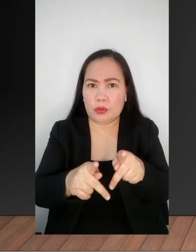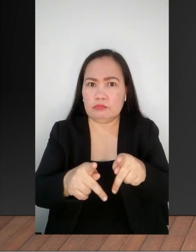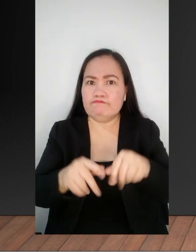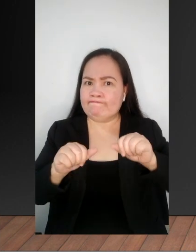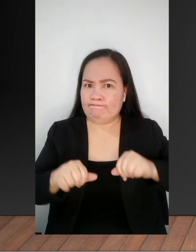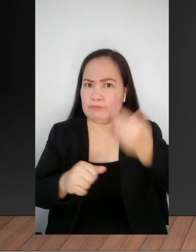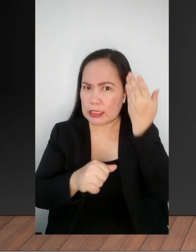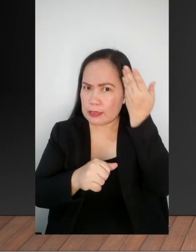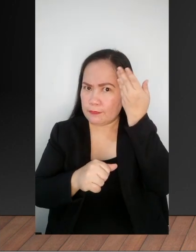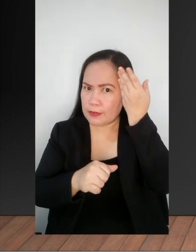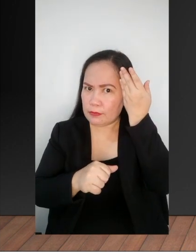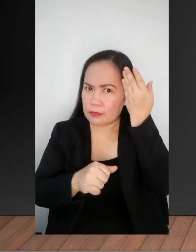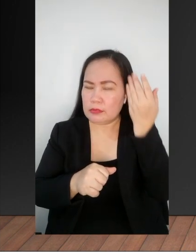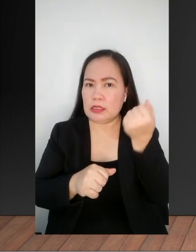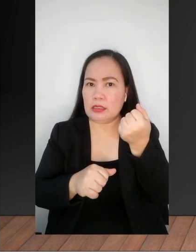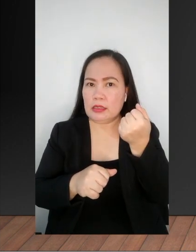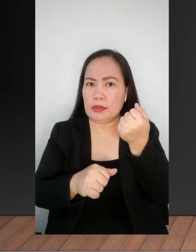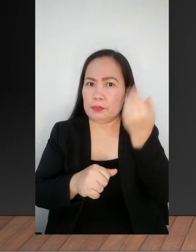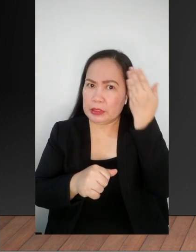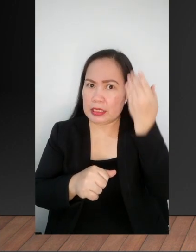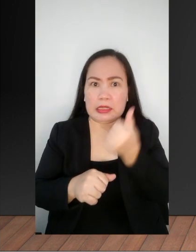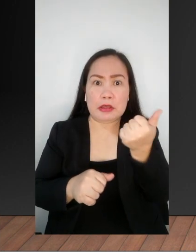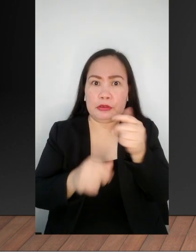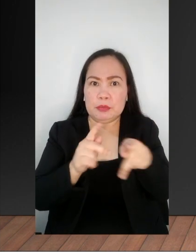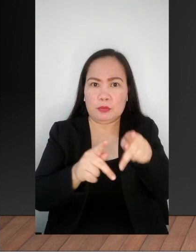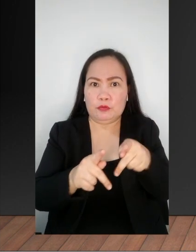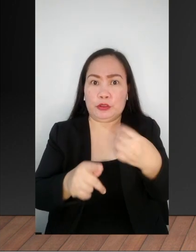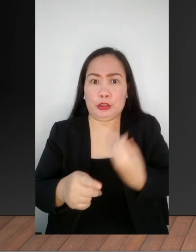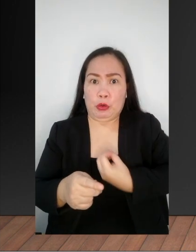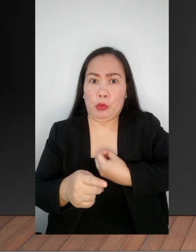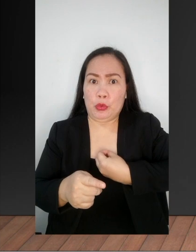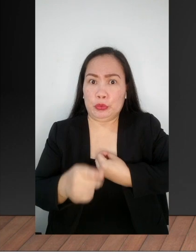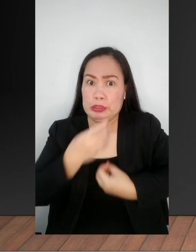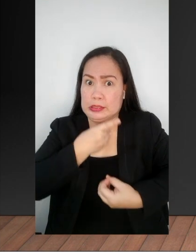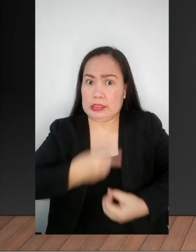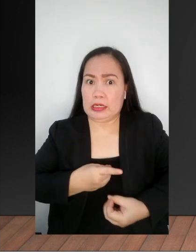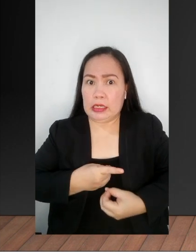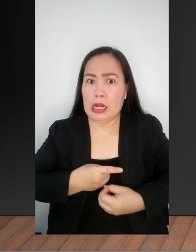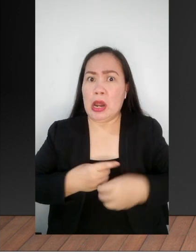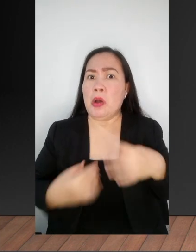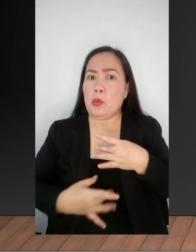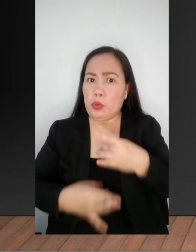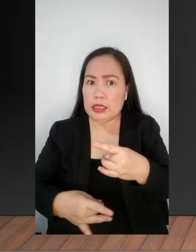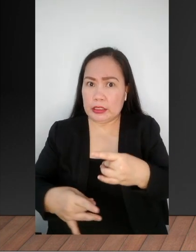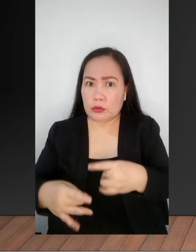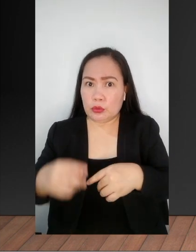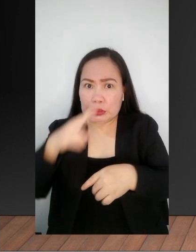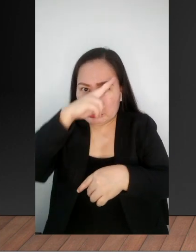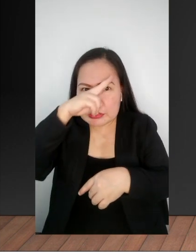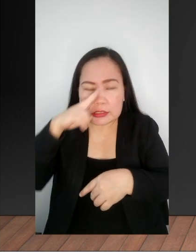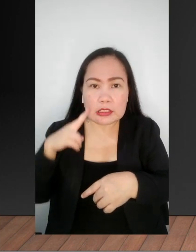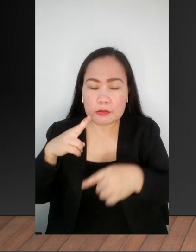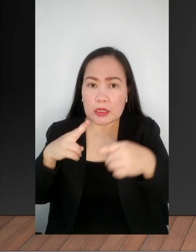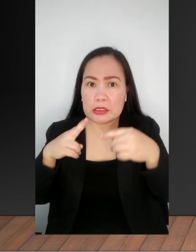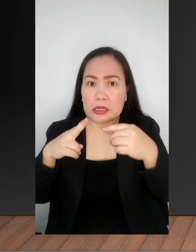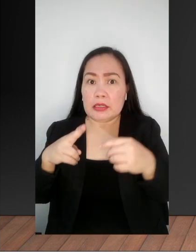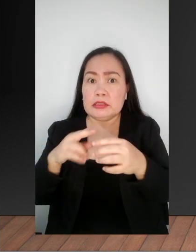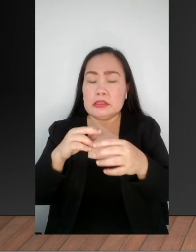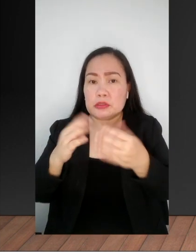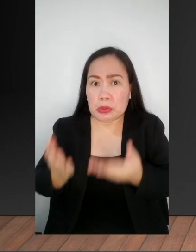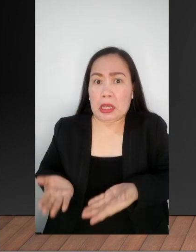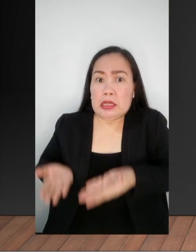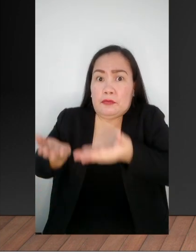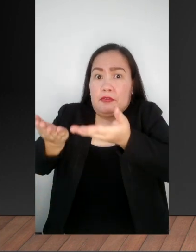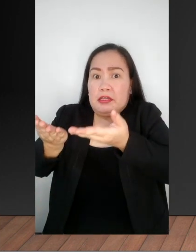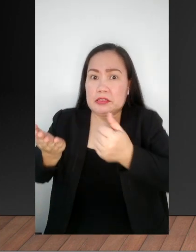impersonate others for their own benefit. They are willing to deceive just to elevate themselves and